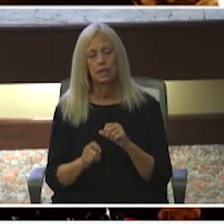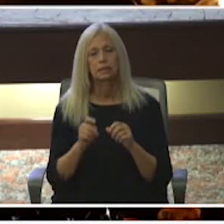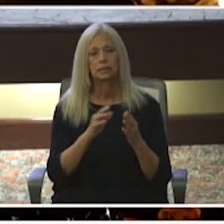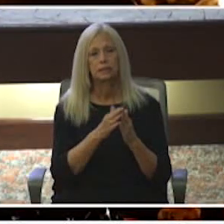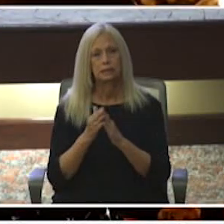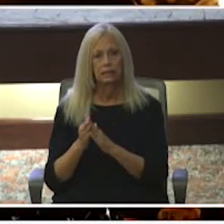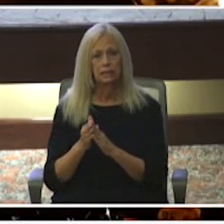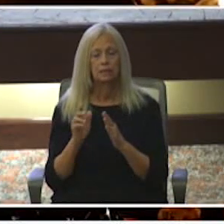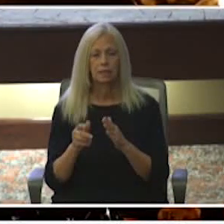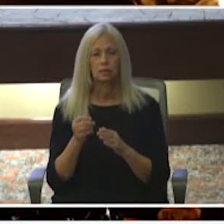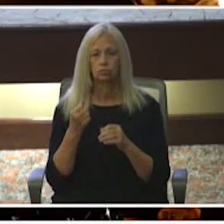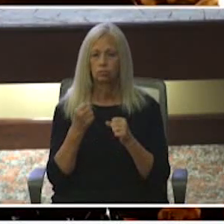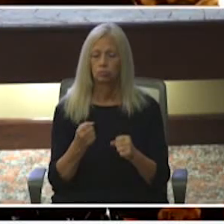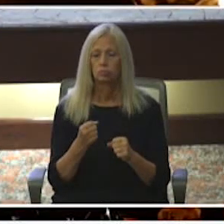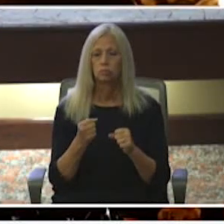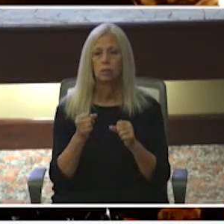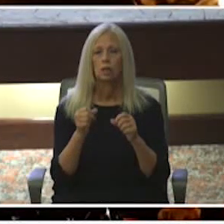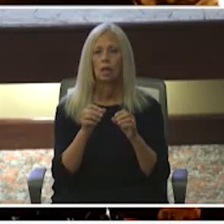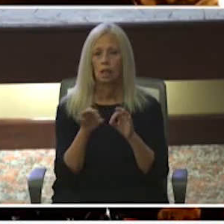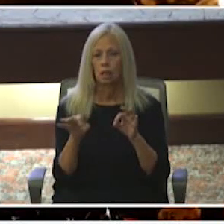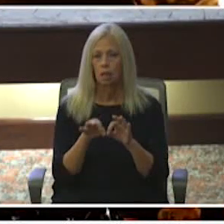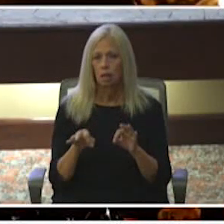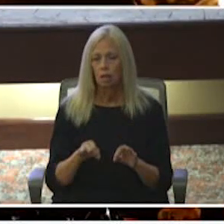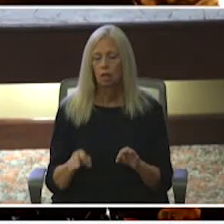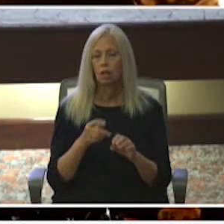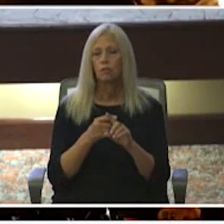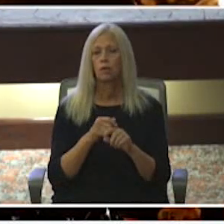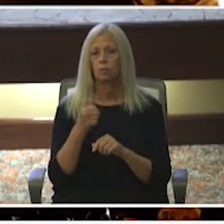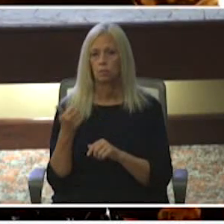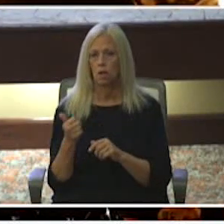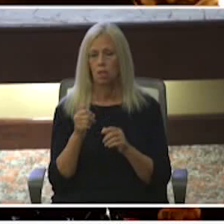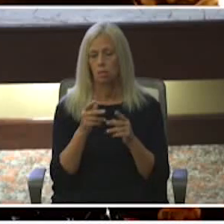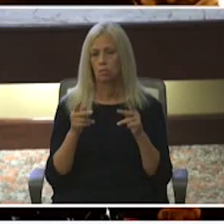been around in many different places. And then